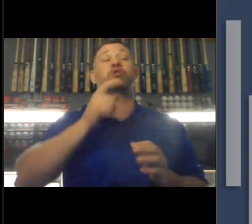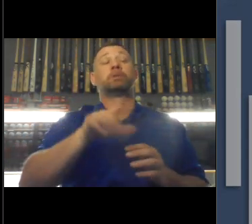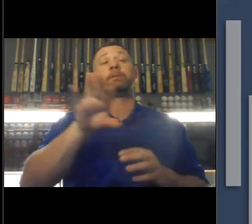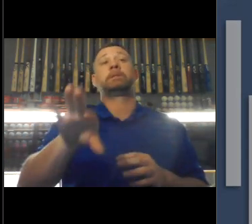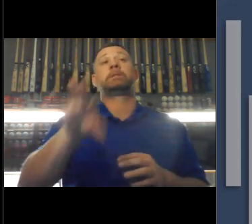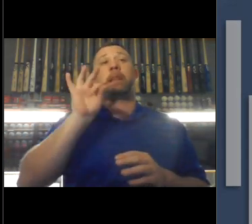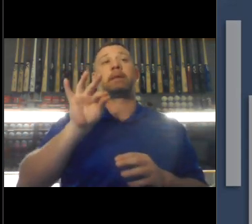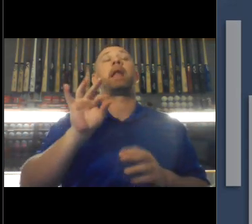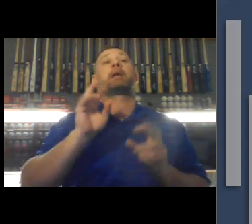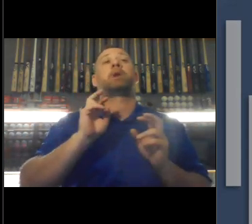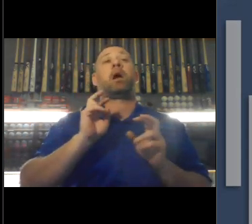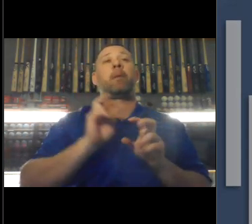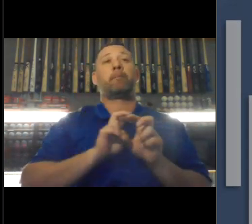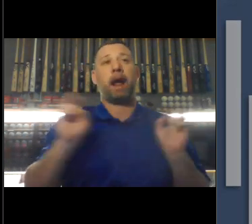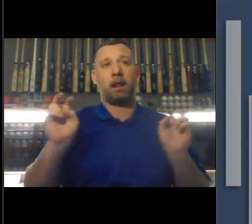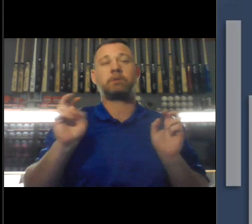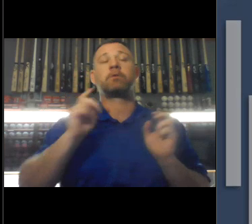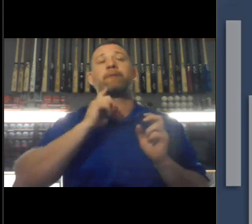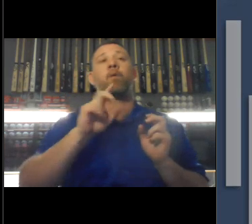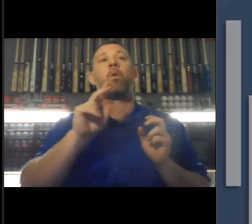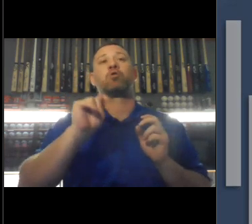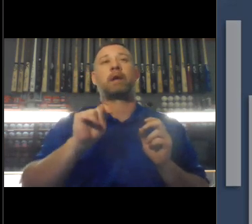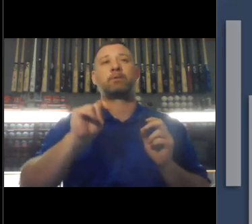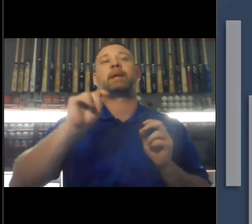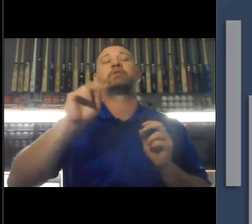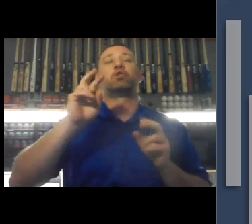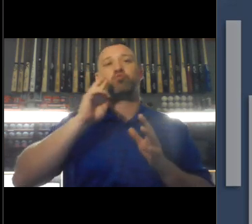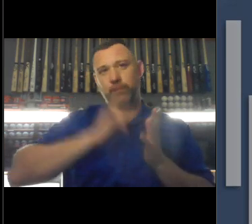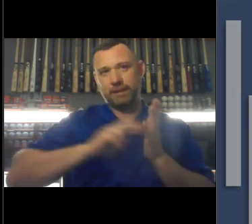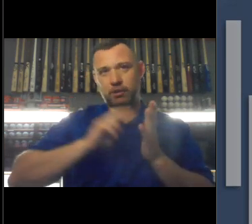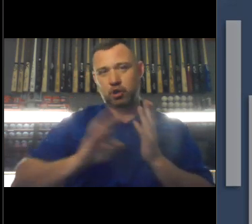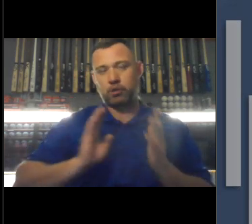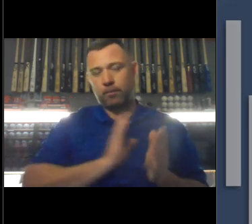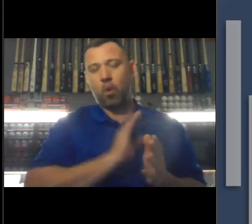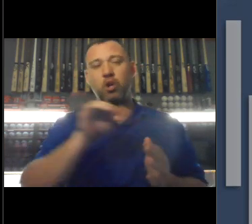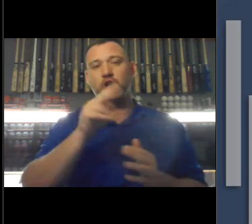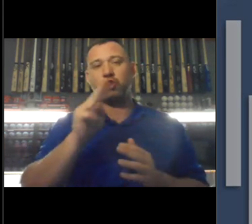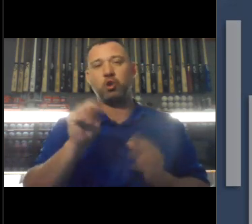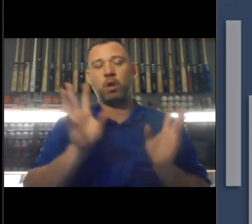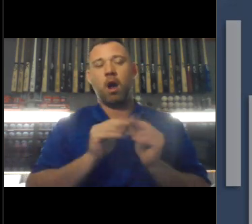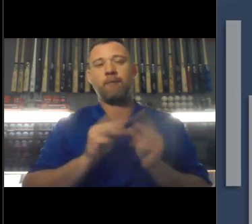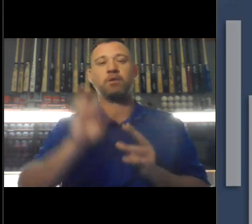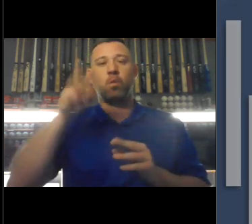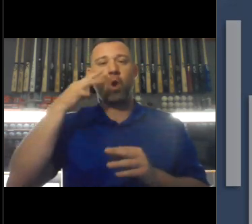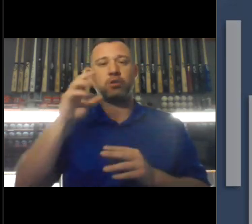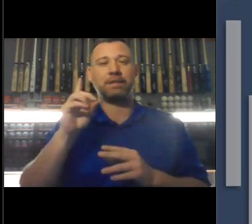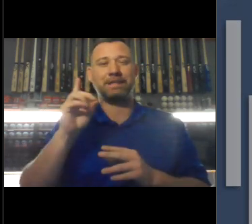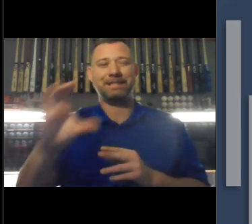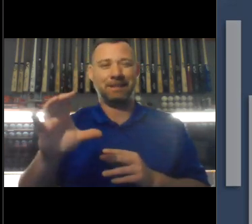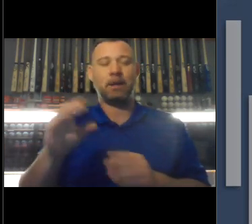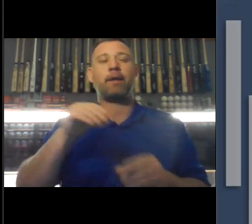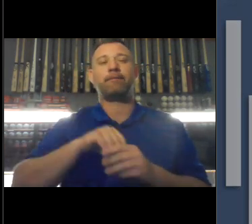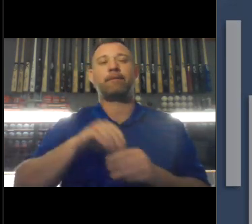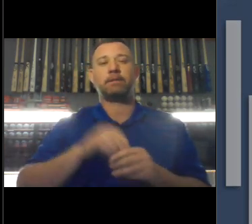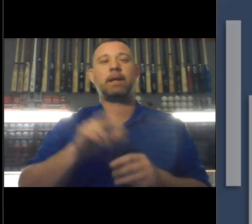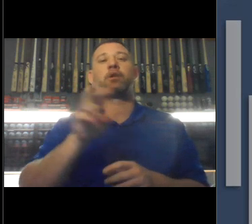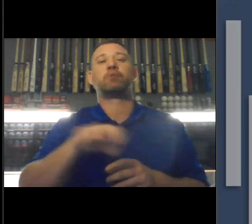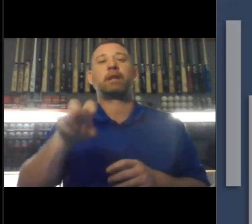as a panelist for the Transportation Research Board's June conference in Washington, D.C. on investing in transportation